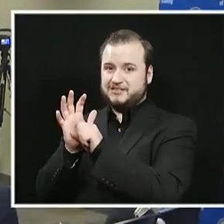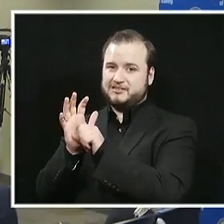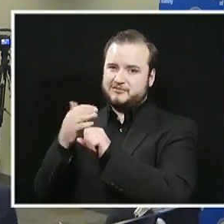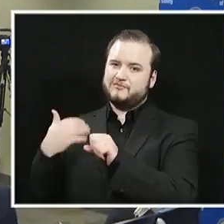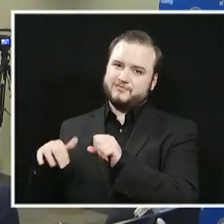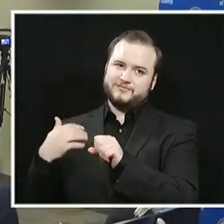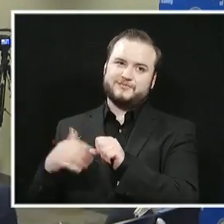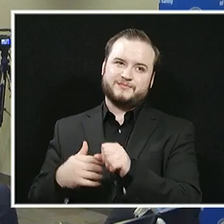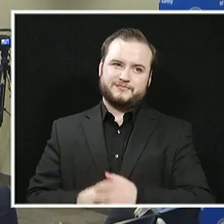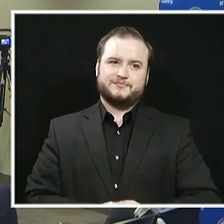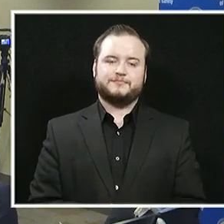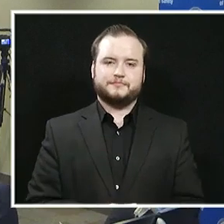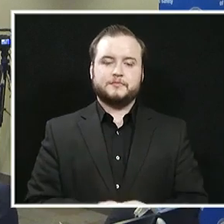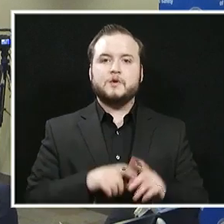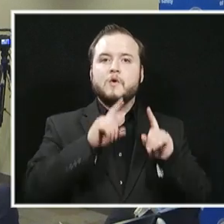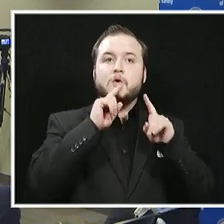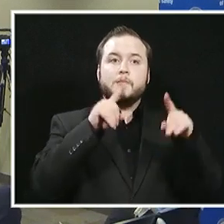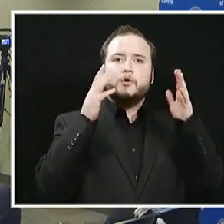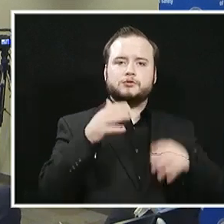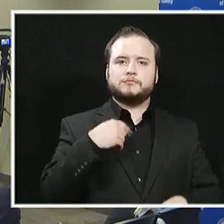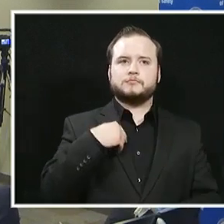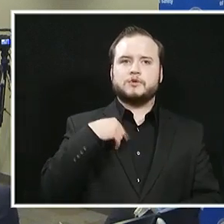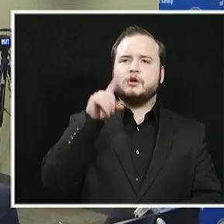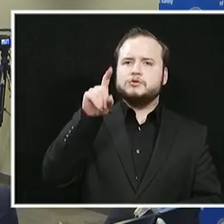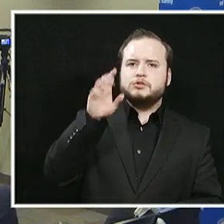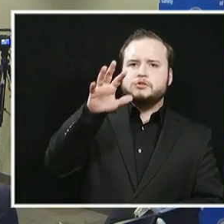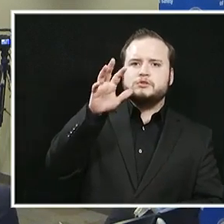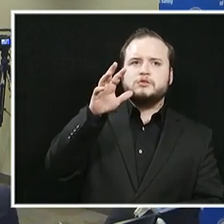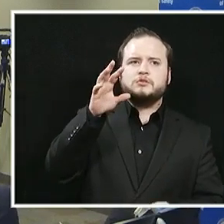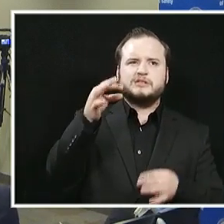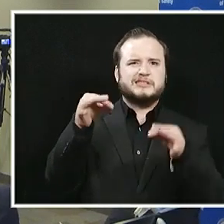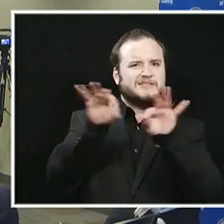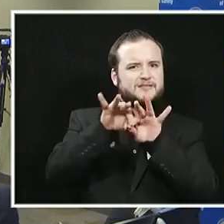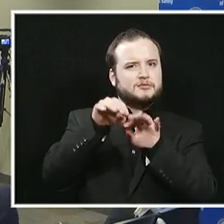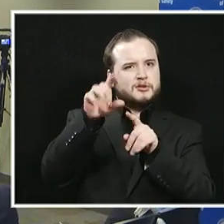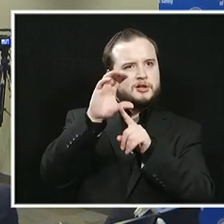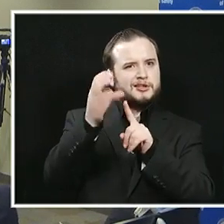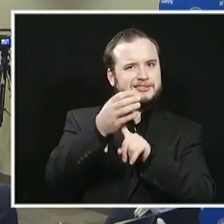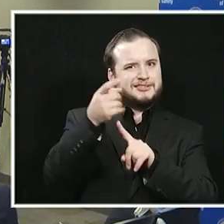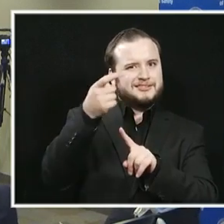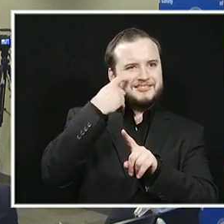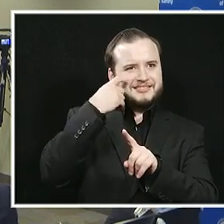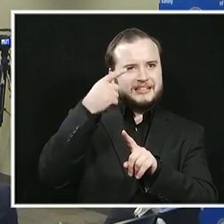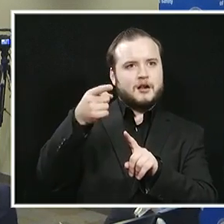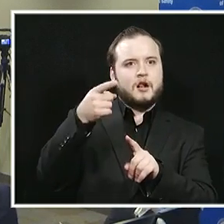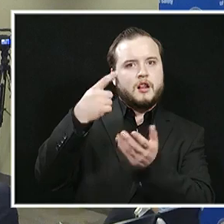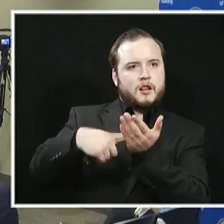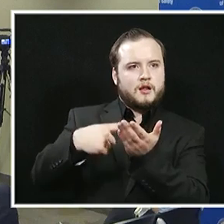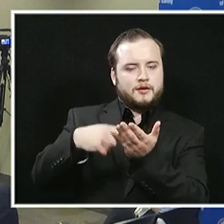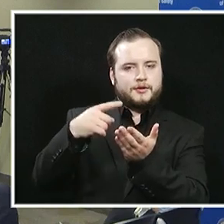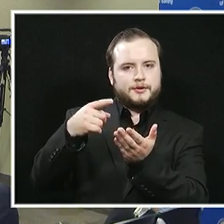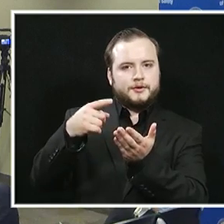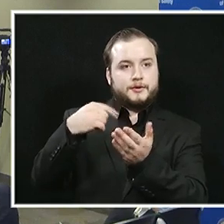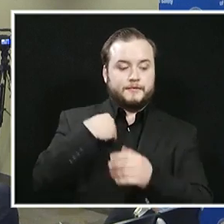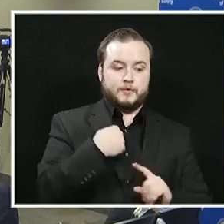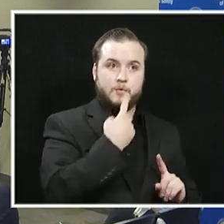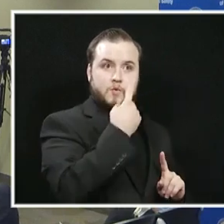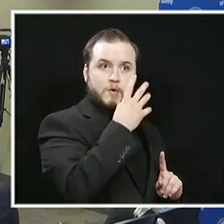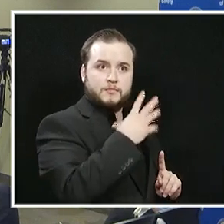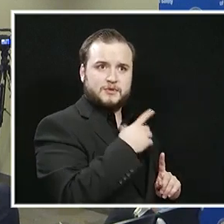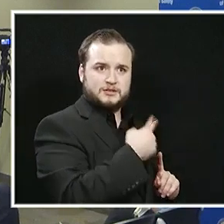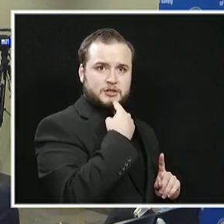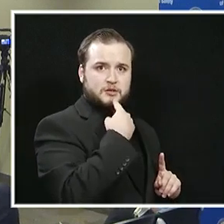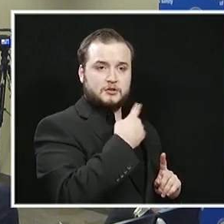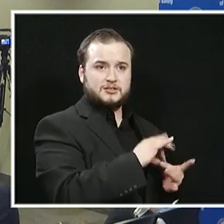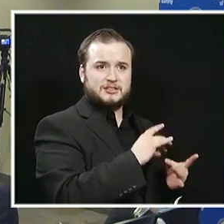significant cultural events. You alluded to them earlier. I just got a message from a woman who says she's literally crying along with her daughter